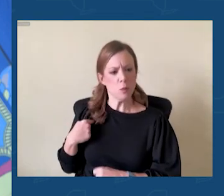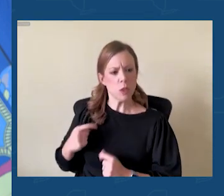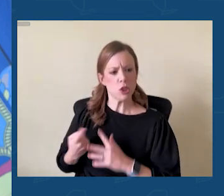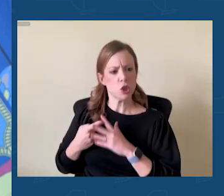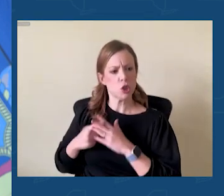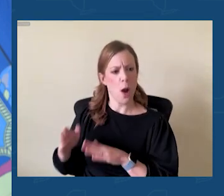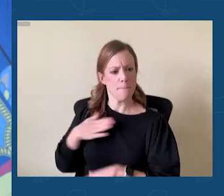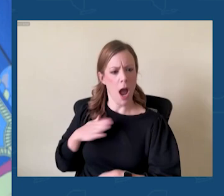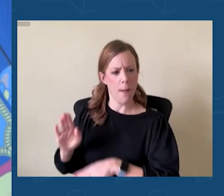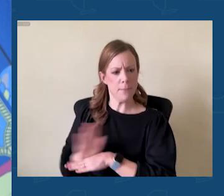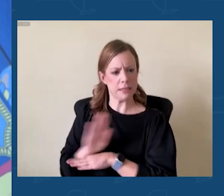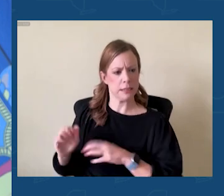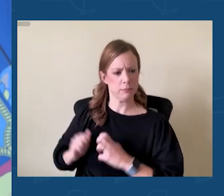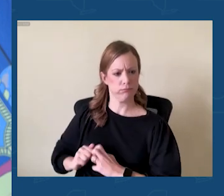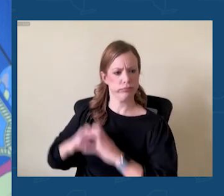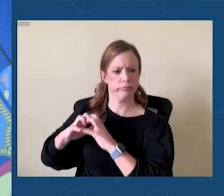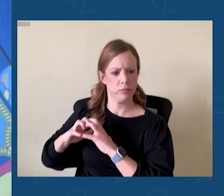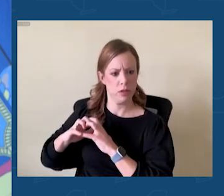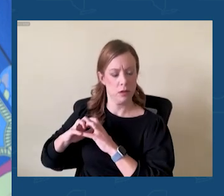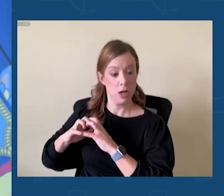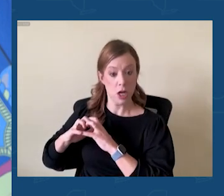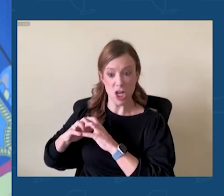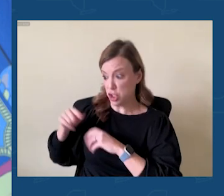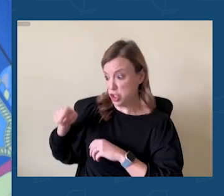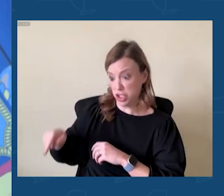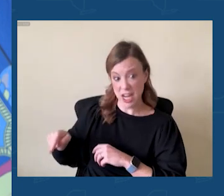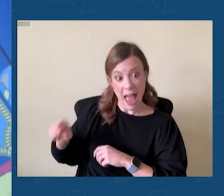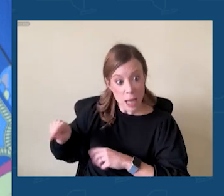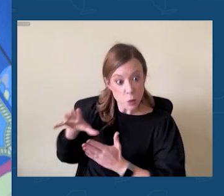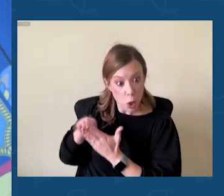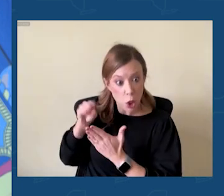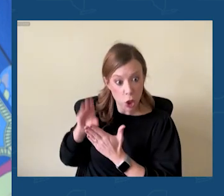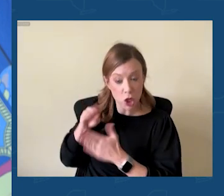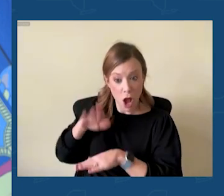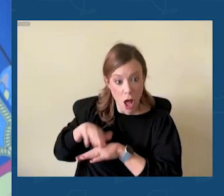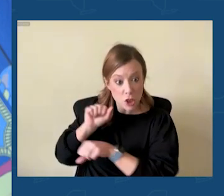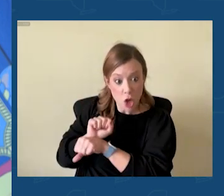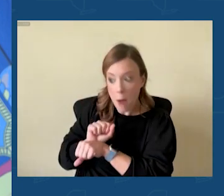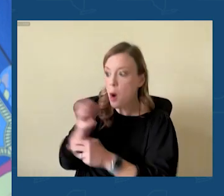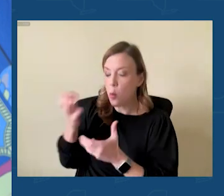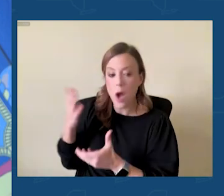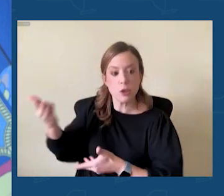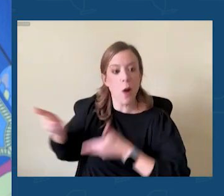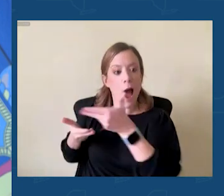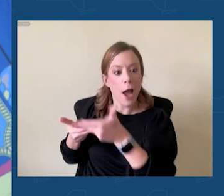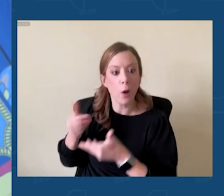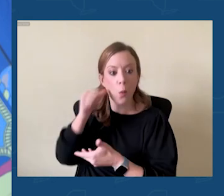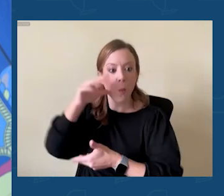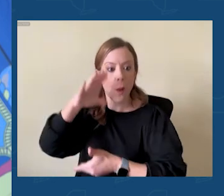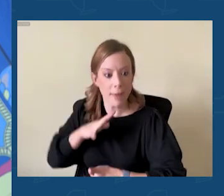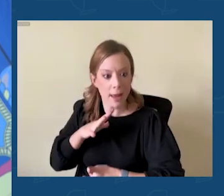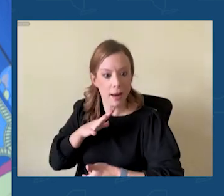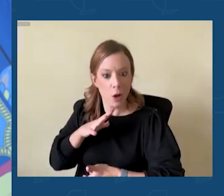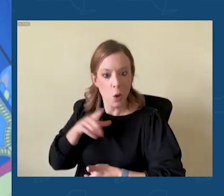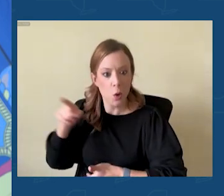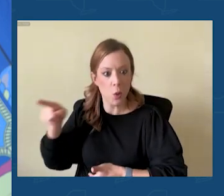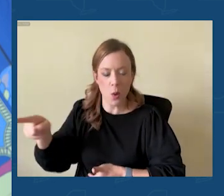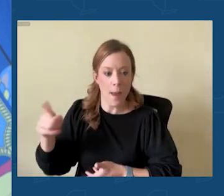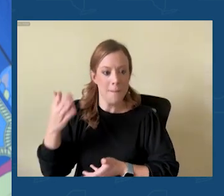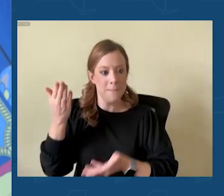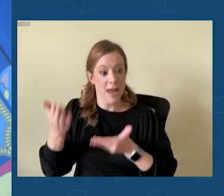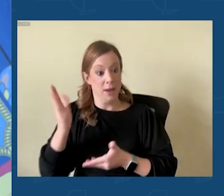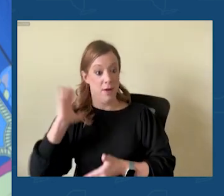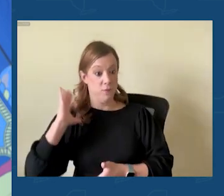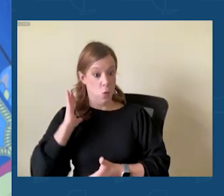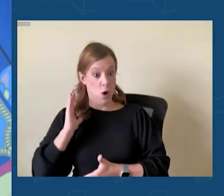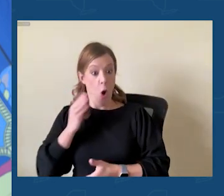wanted to hire other women in the community, many of whom had been displaced homemakers, they called them, people who found themselves without someone supporting them.